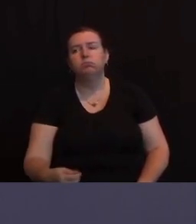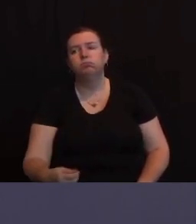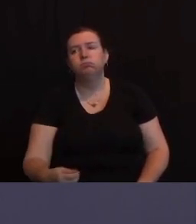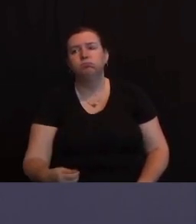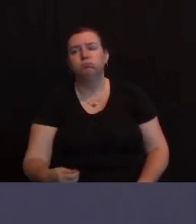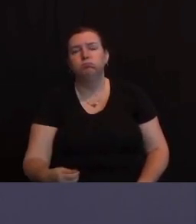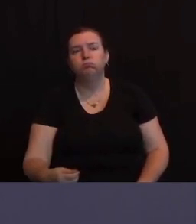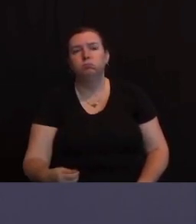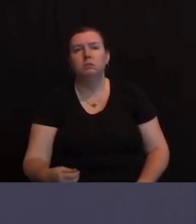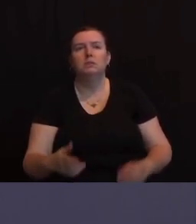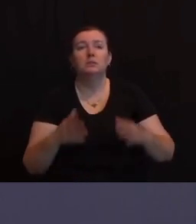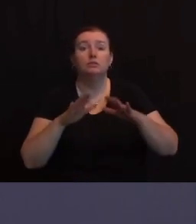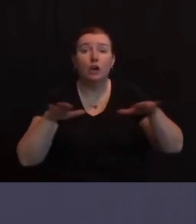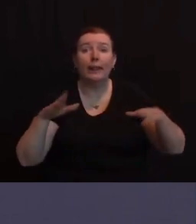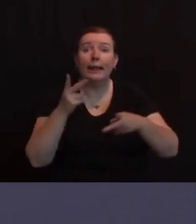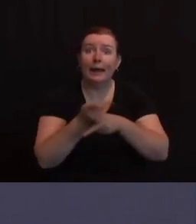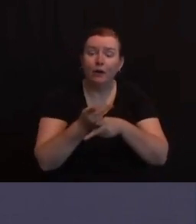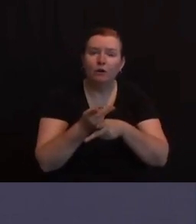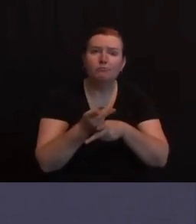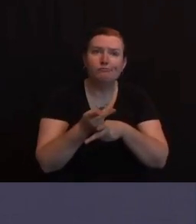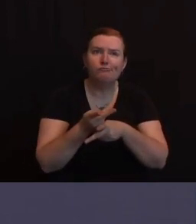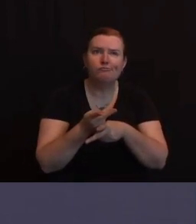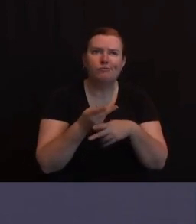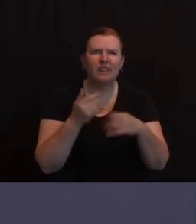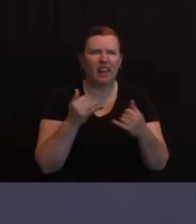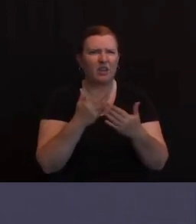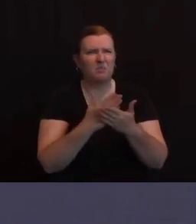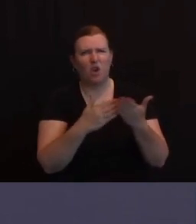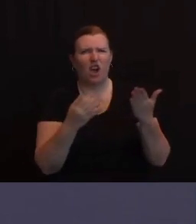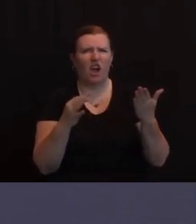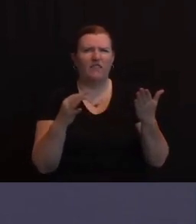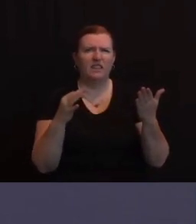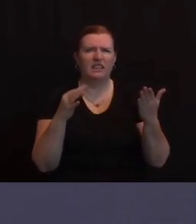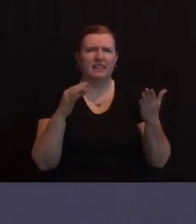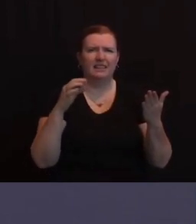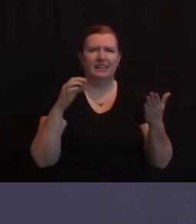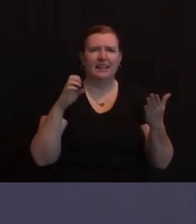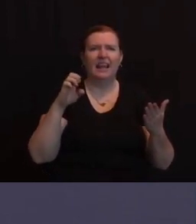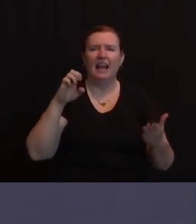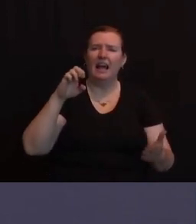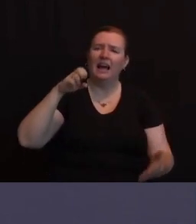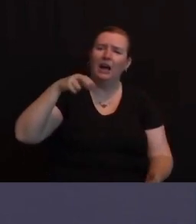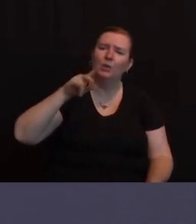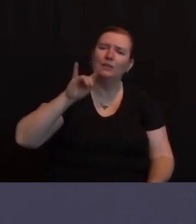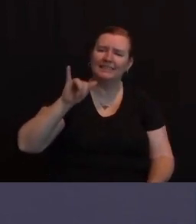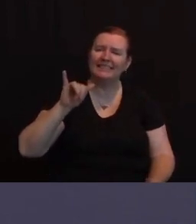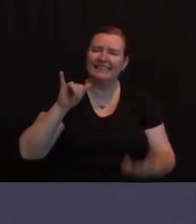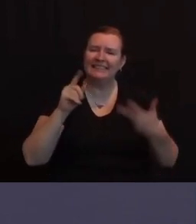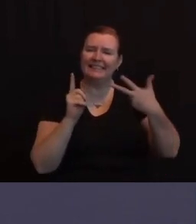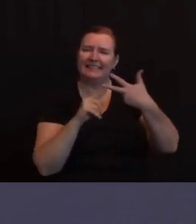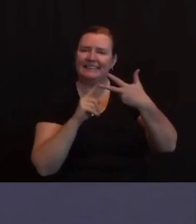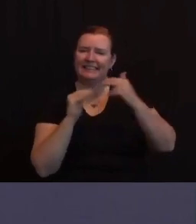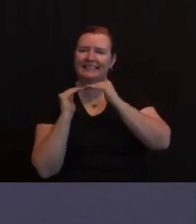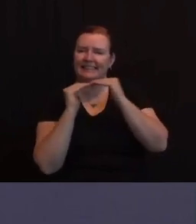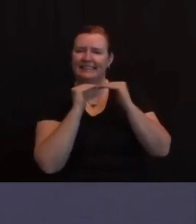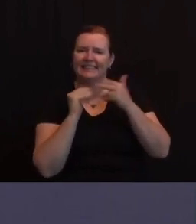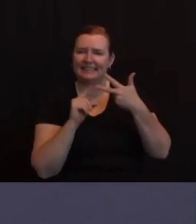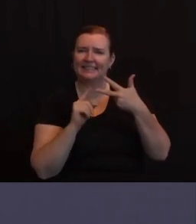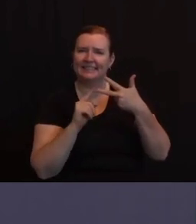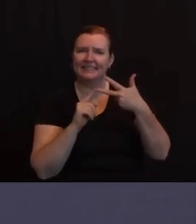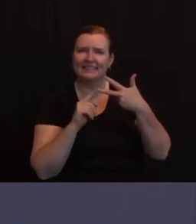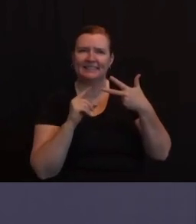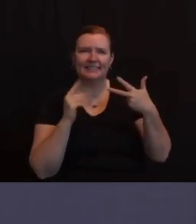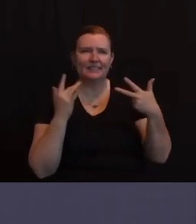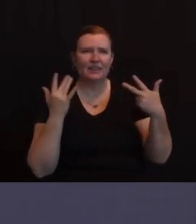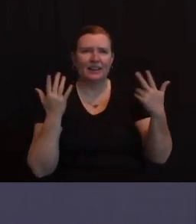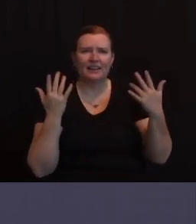child care is part of the equity point, right? So you've got a lot of families in this state where both mom and dad, either both mom